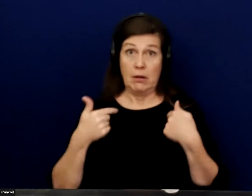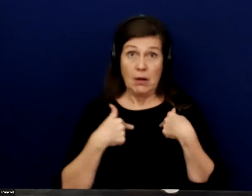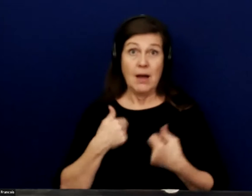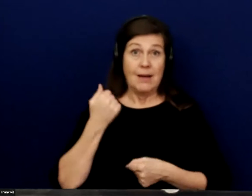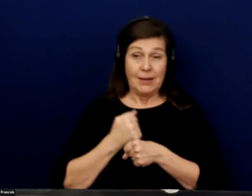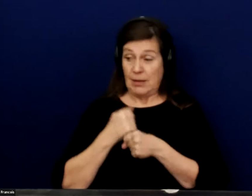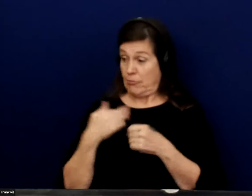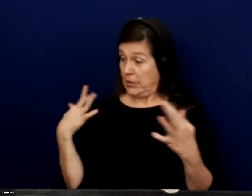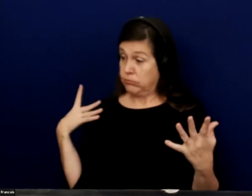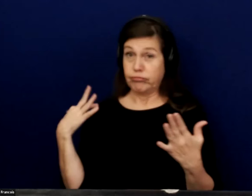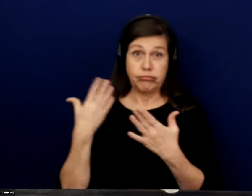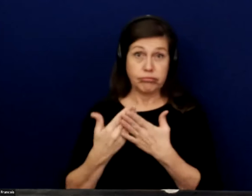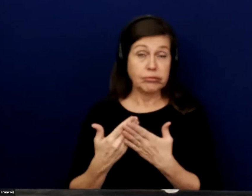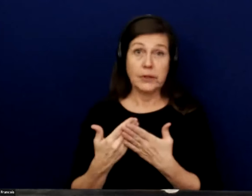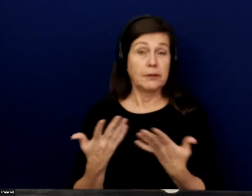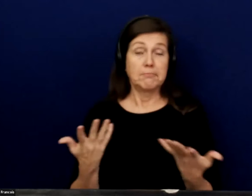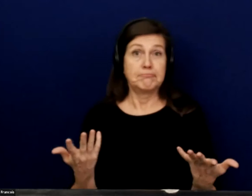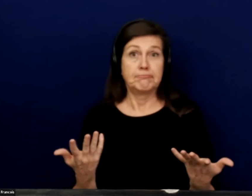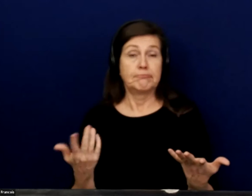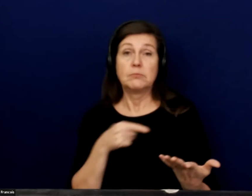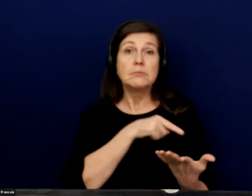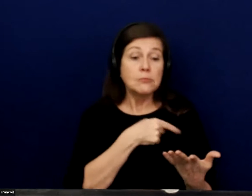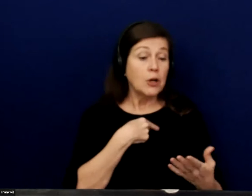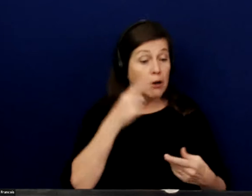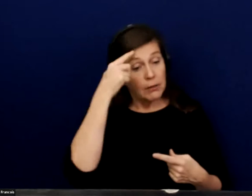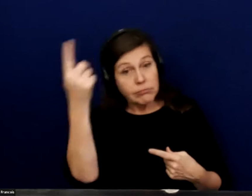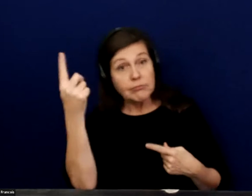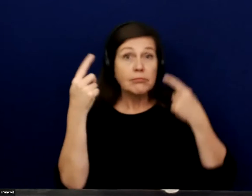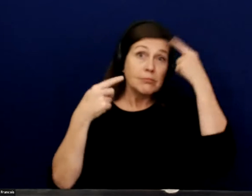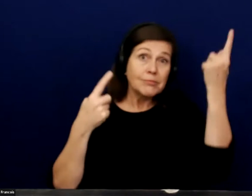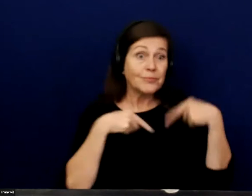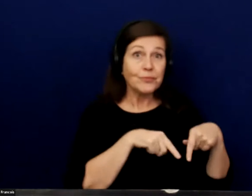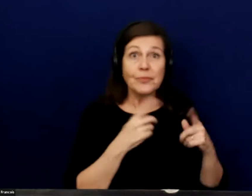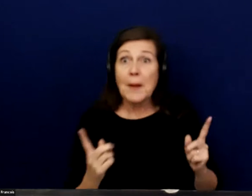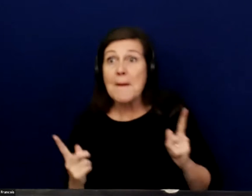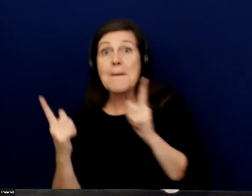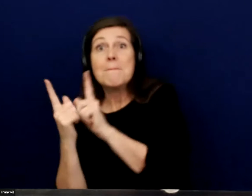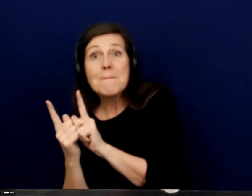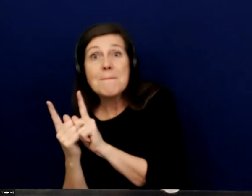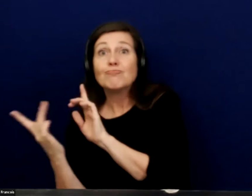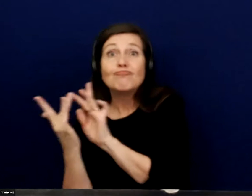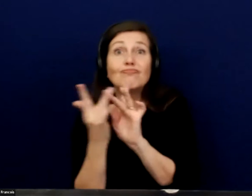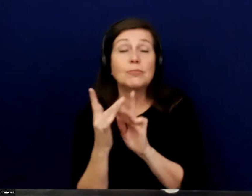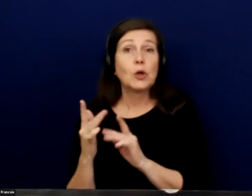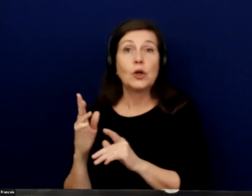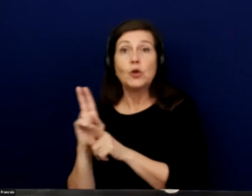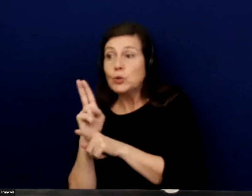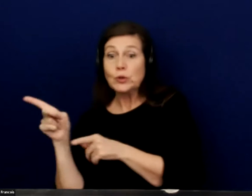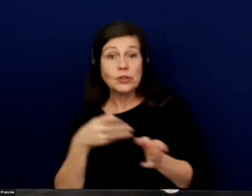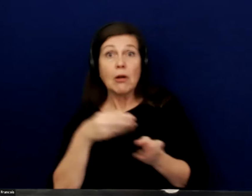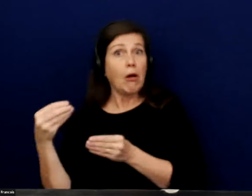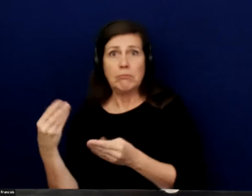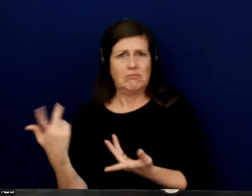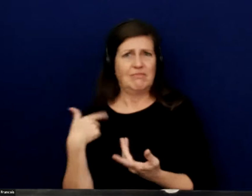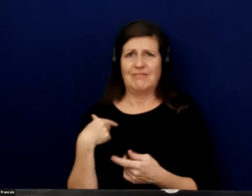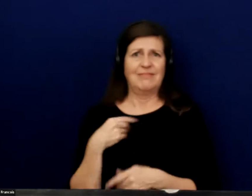I meet, they never meet the users, even though this is taught in university in the studies. You are trying to make, and